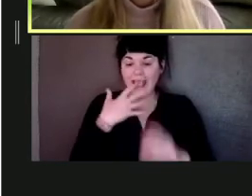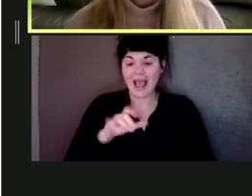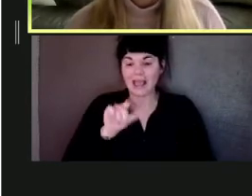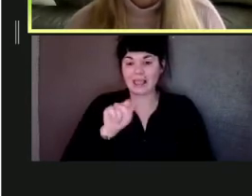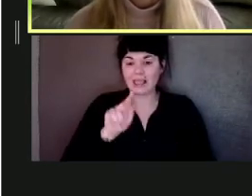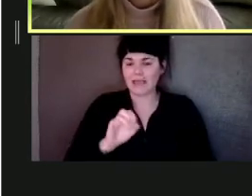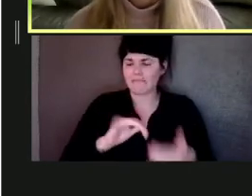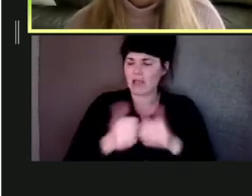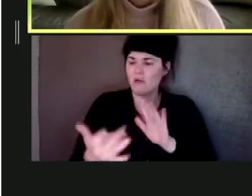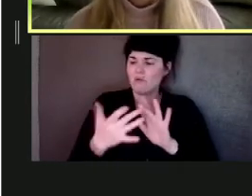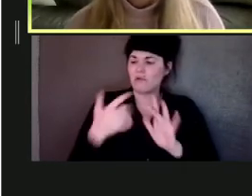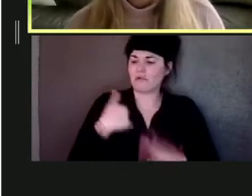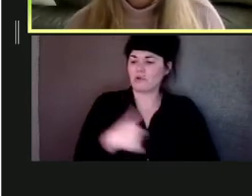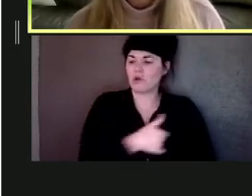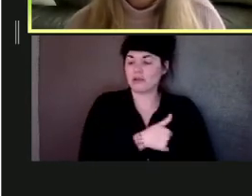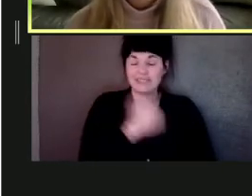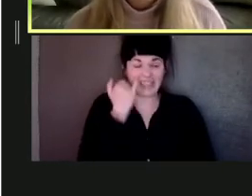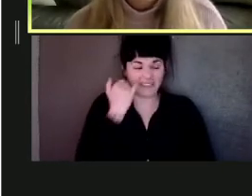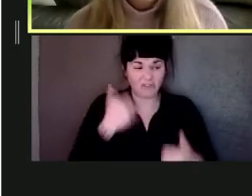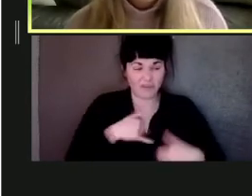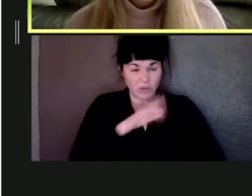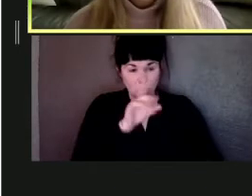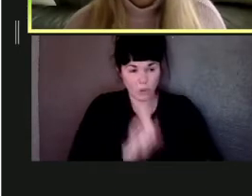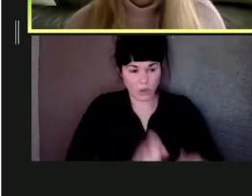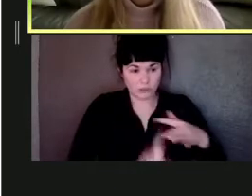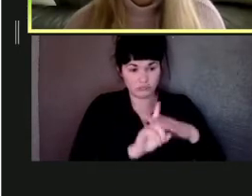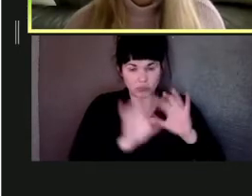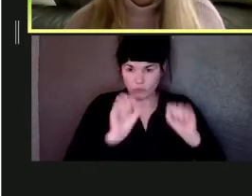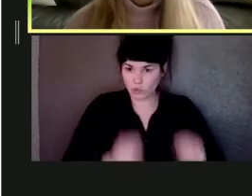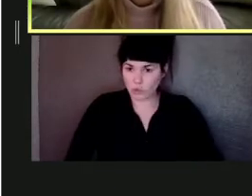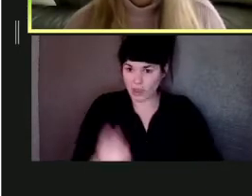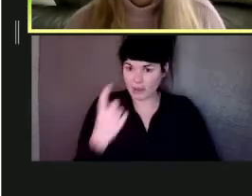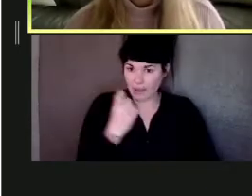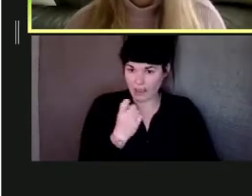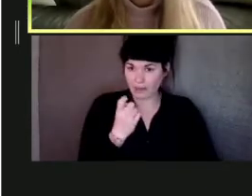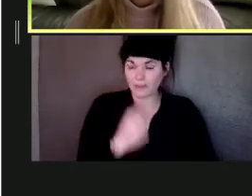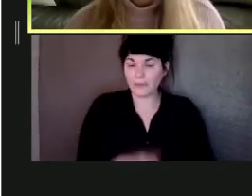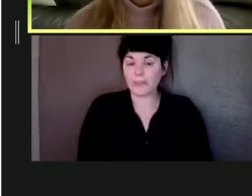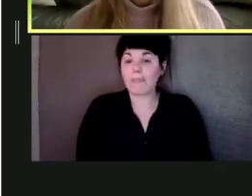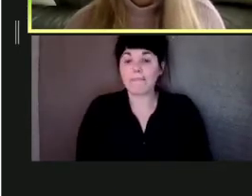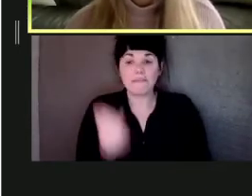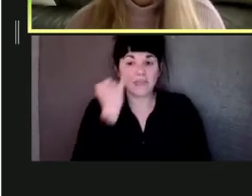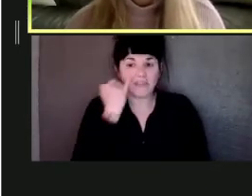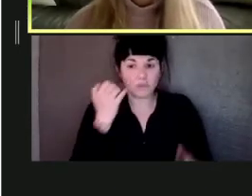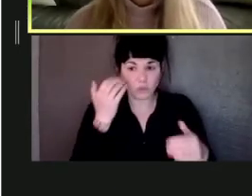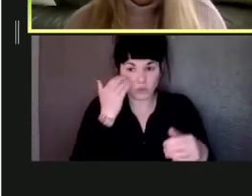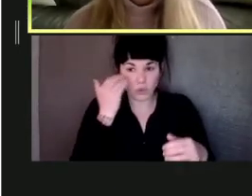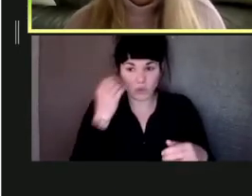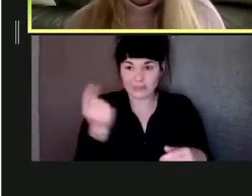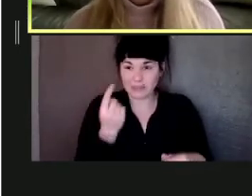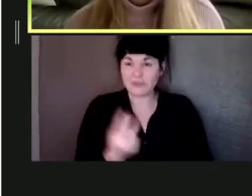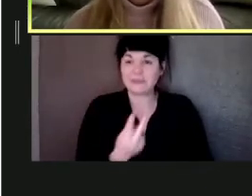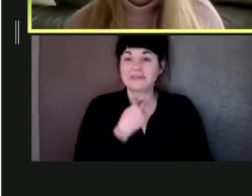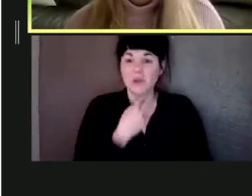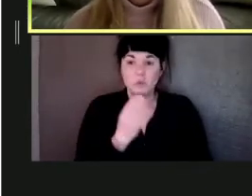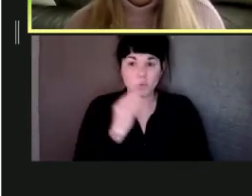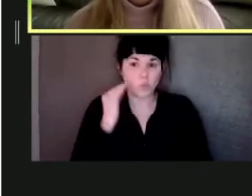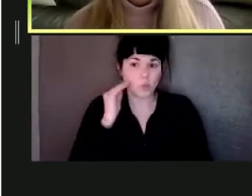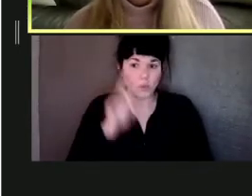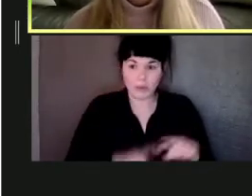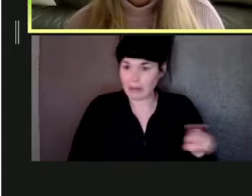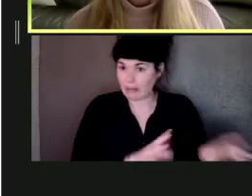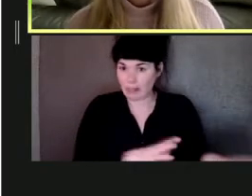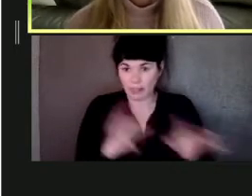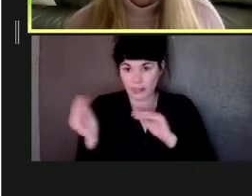ask your question related to COVID-19. As well as if you know someone who is bedbound or homebound, you can always schedule them a